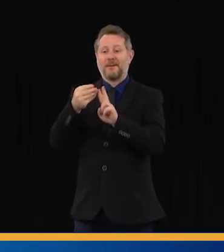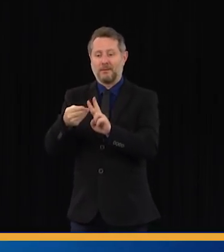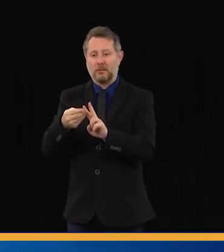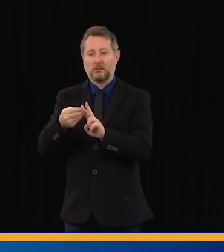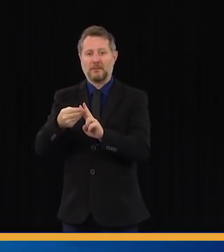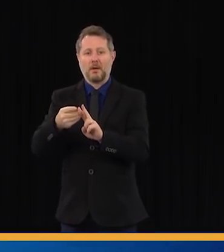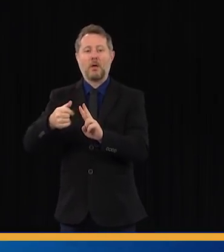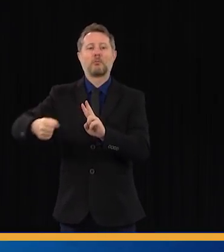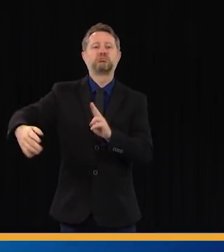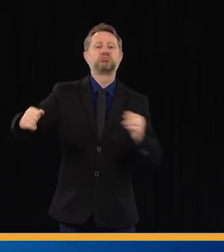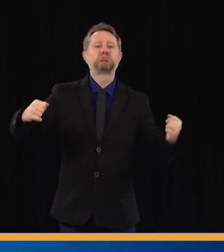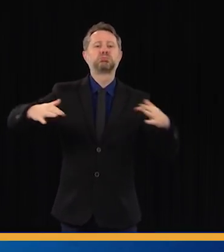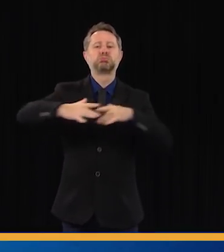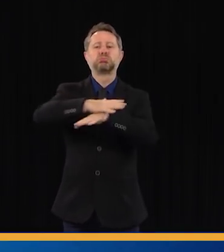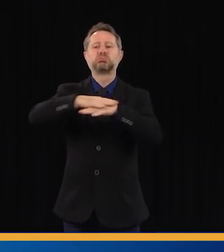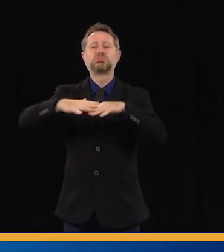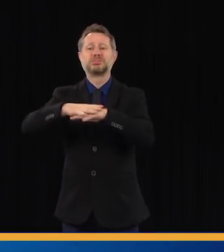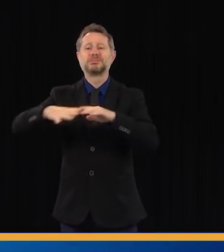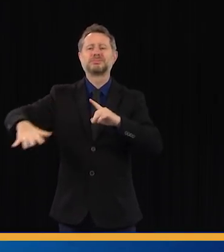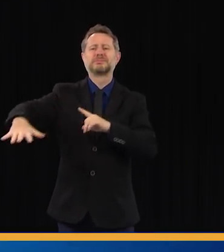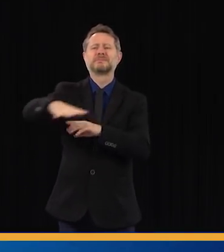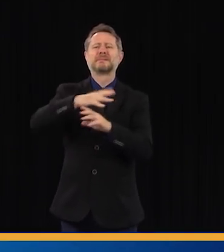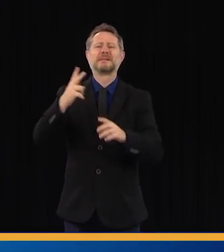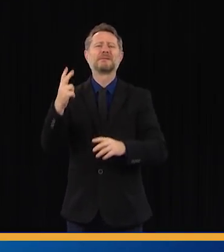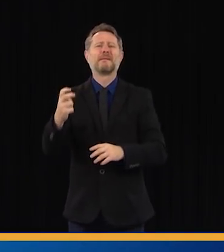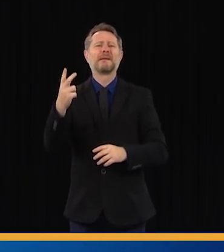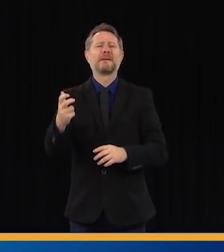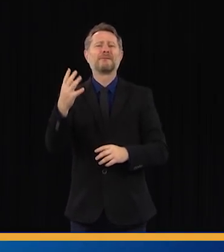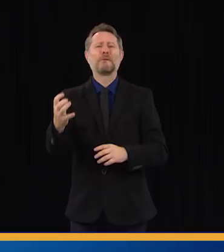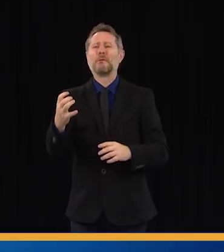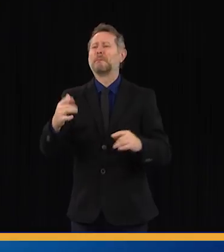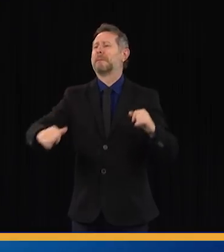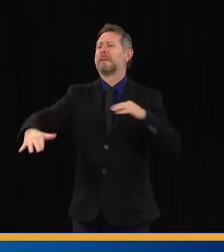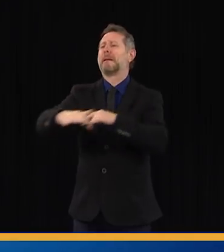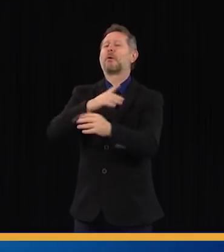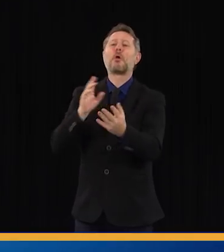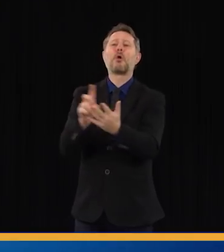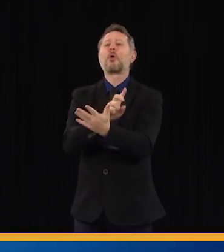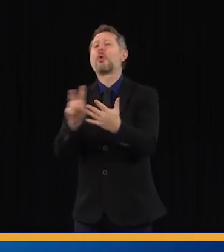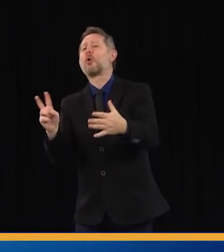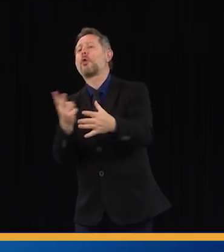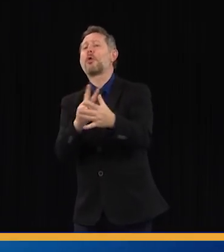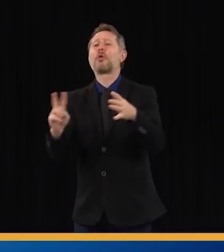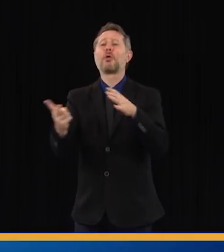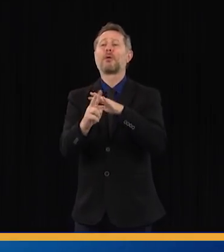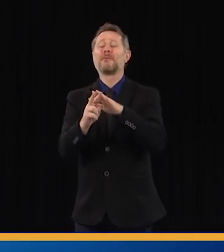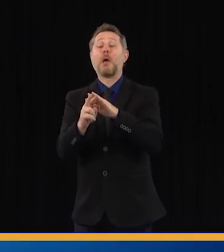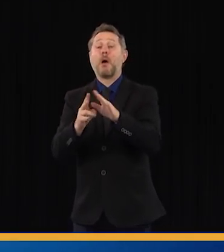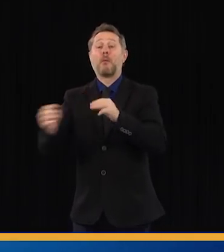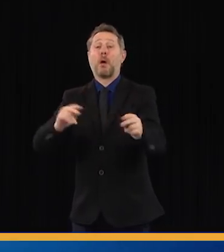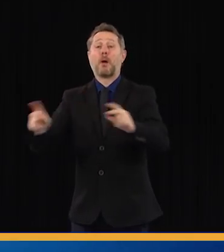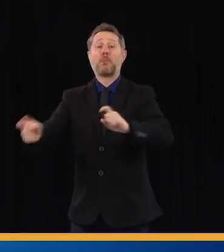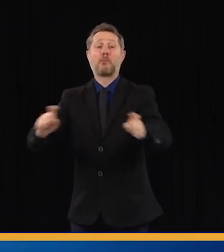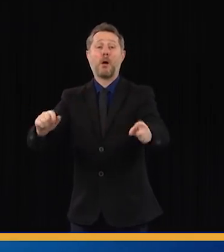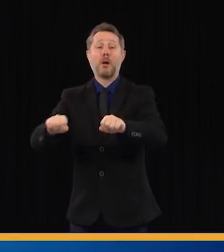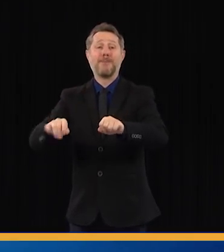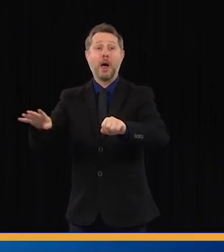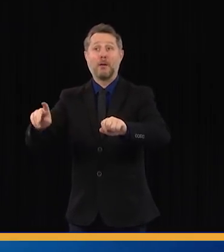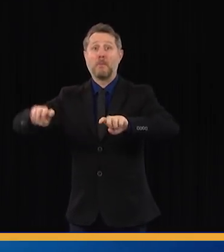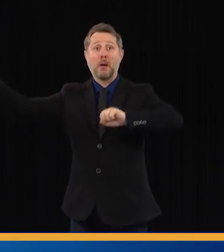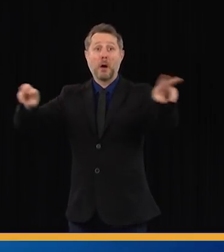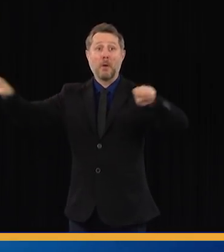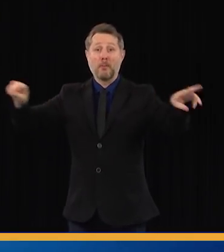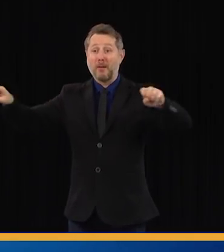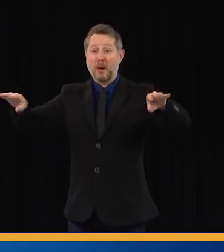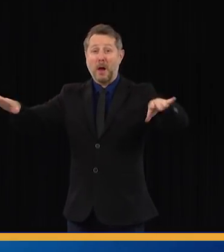gatherings with hundreds of people, and it spread like wildfire. So it's not just